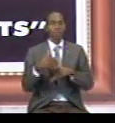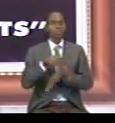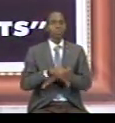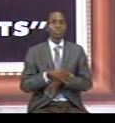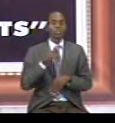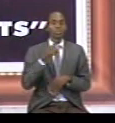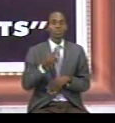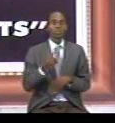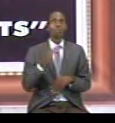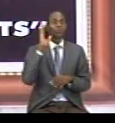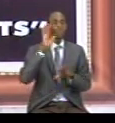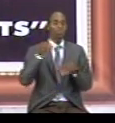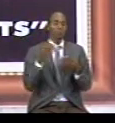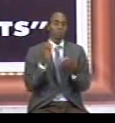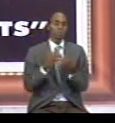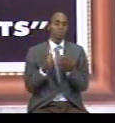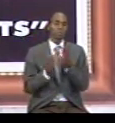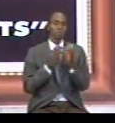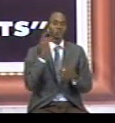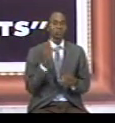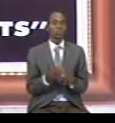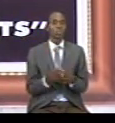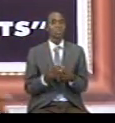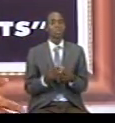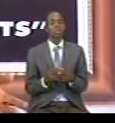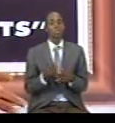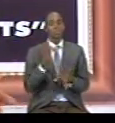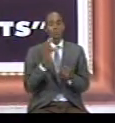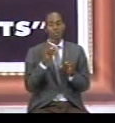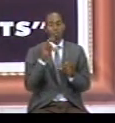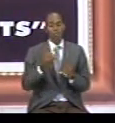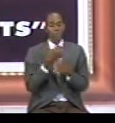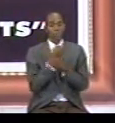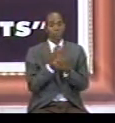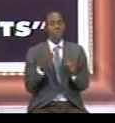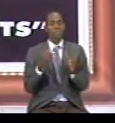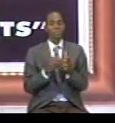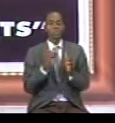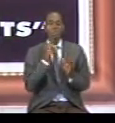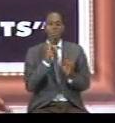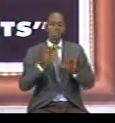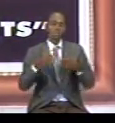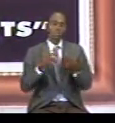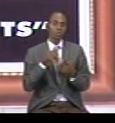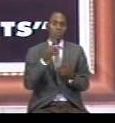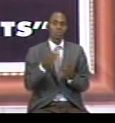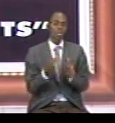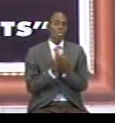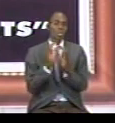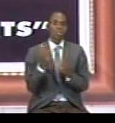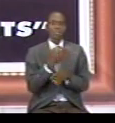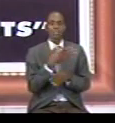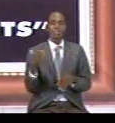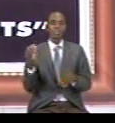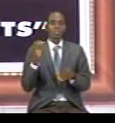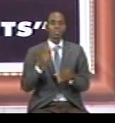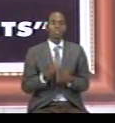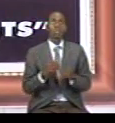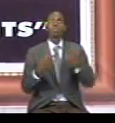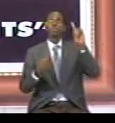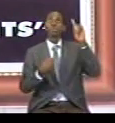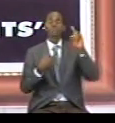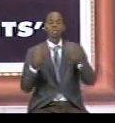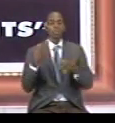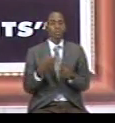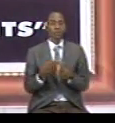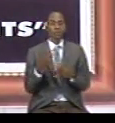healed you already in Jesus' name. If you need deliverance, it is done. If you ask anything in my name, and you need whatever it is